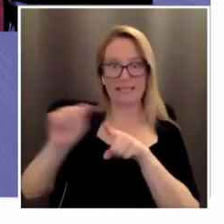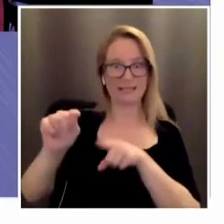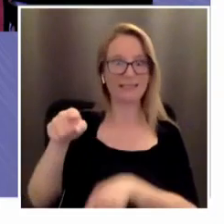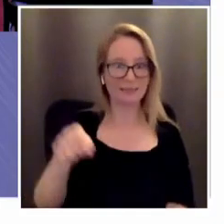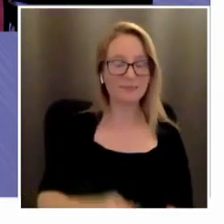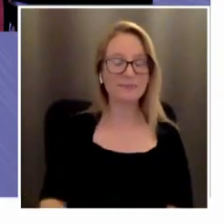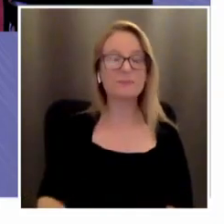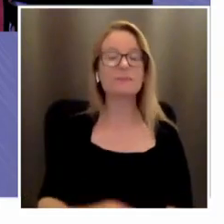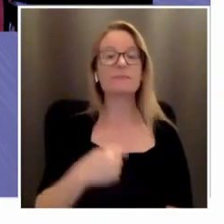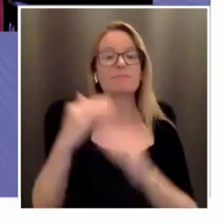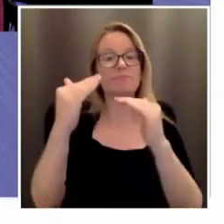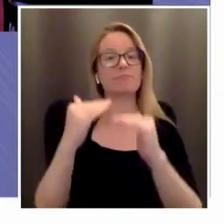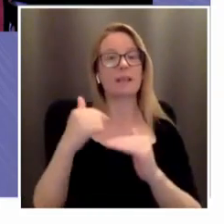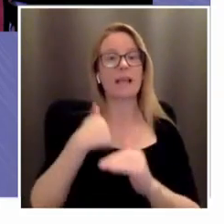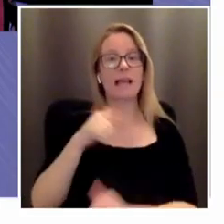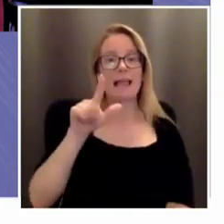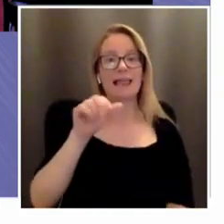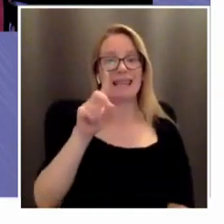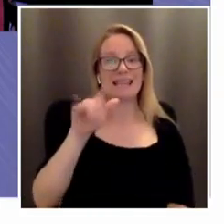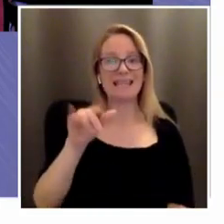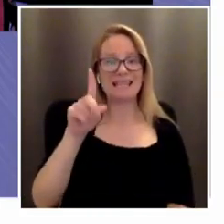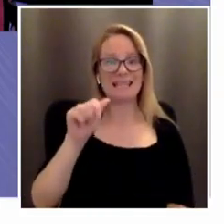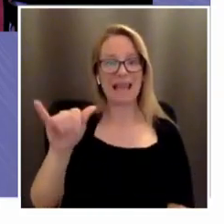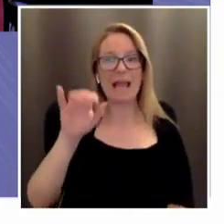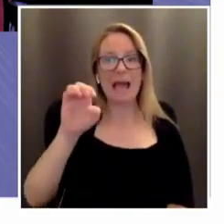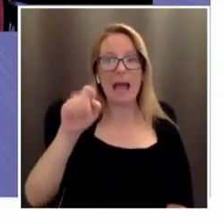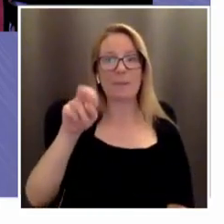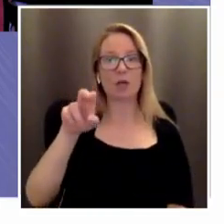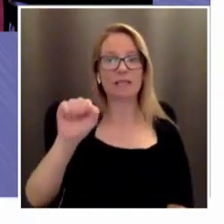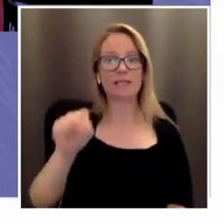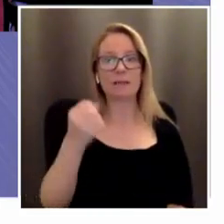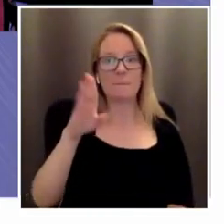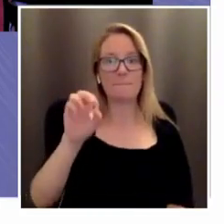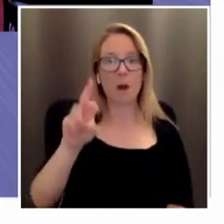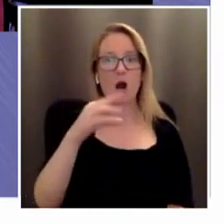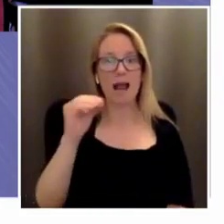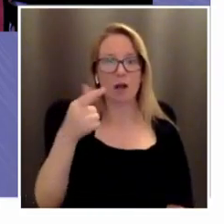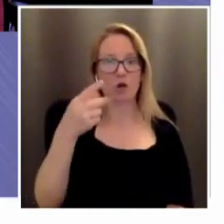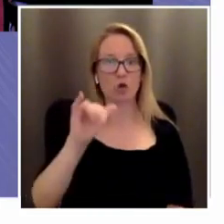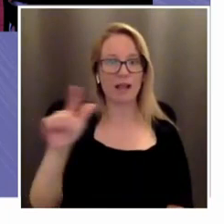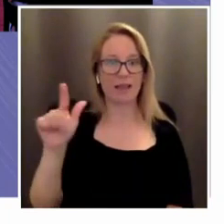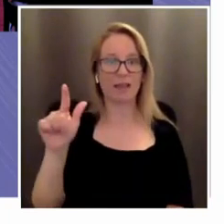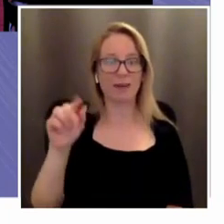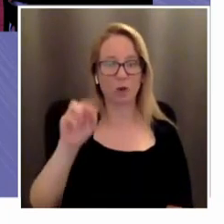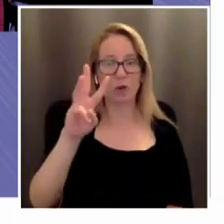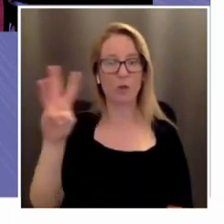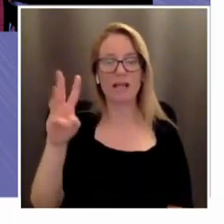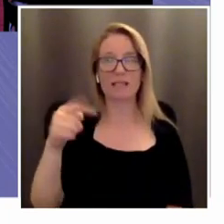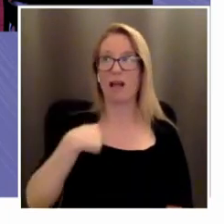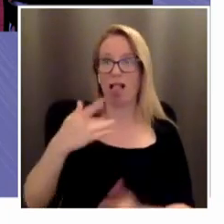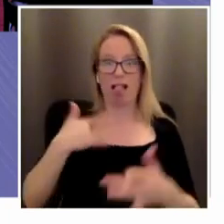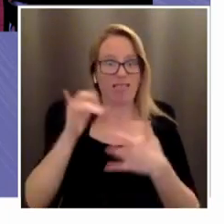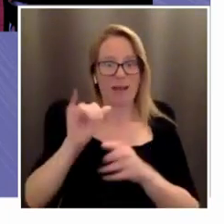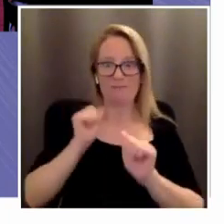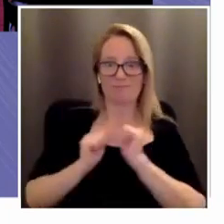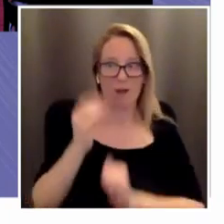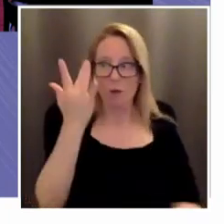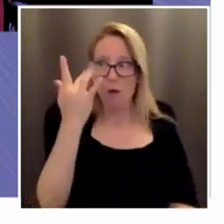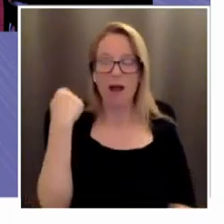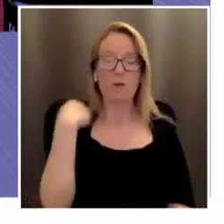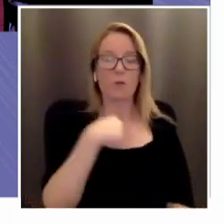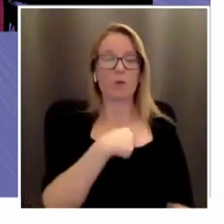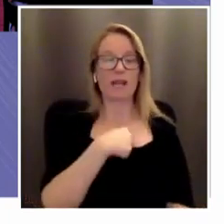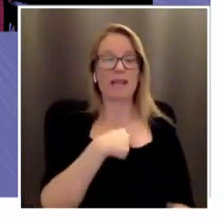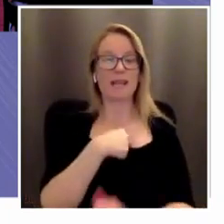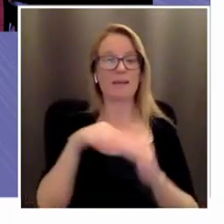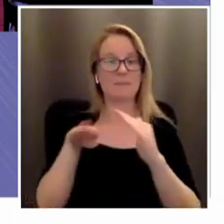Then I did Lady Day at Emerson's Bar and Grill at Arts West. What excited me about this production is that we basically gutted